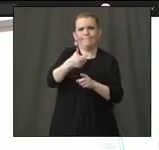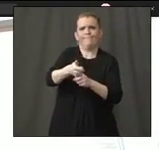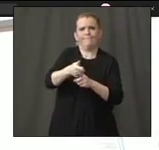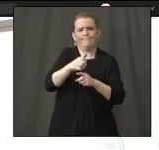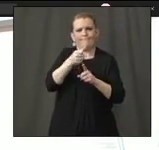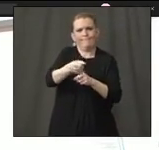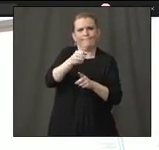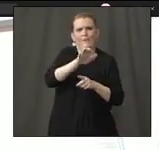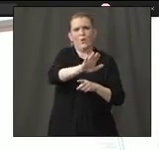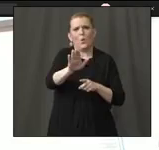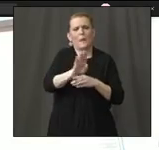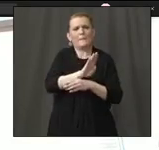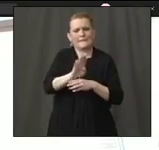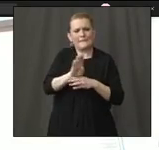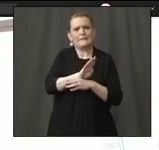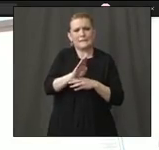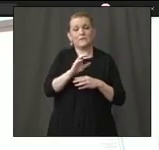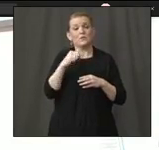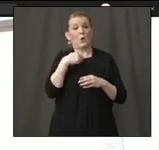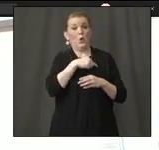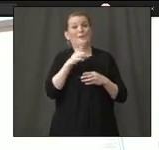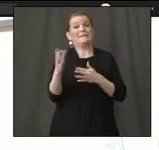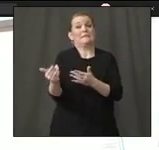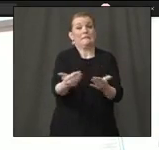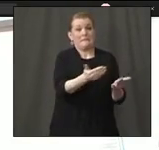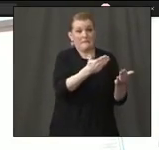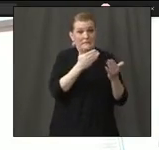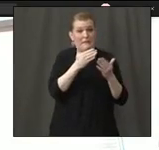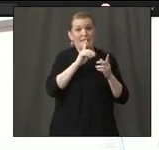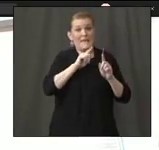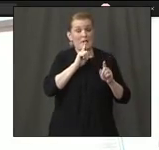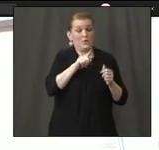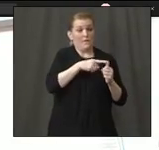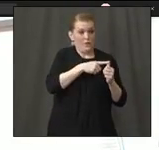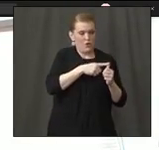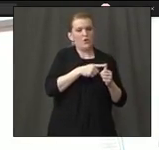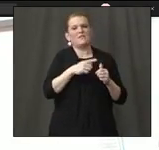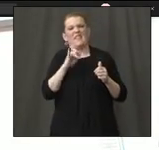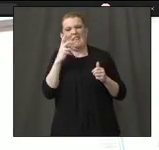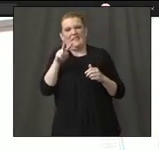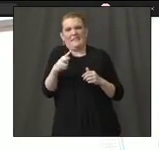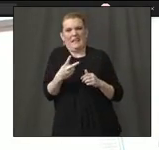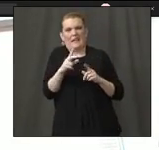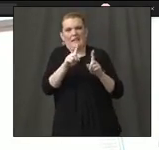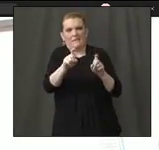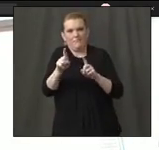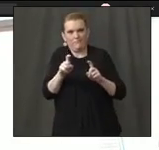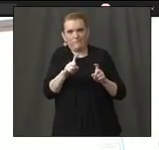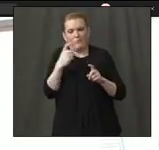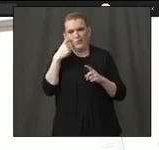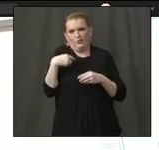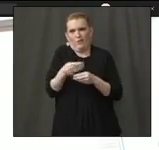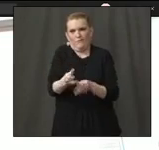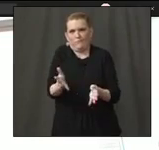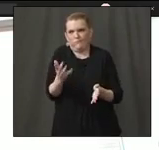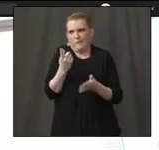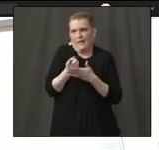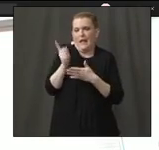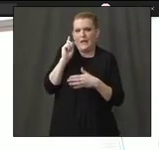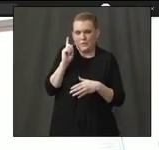we launched next week. And so preliminary results, again, are continuing to show that